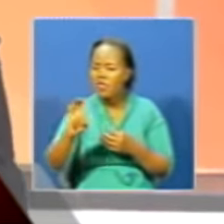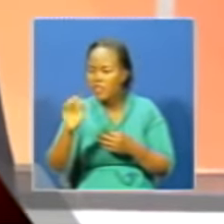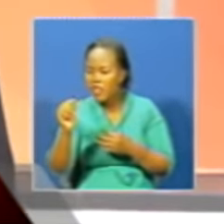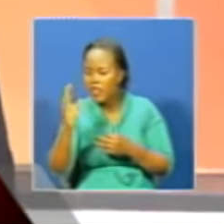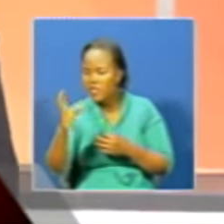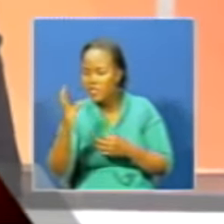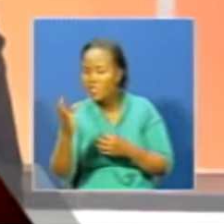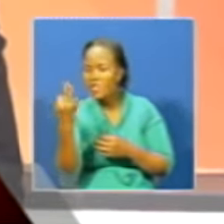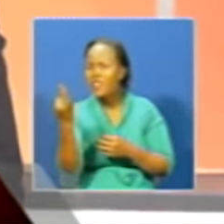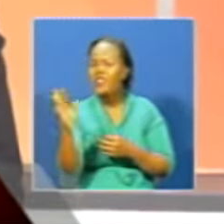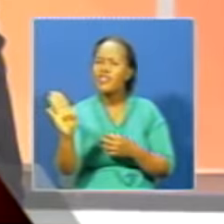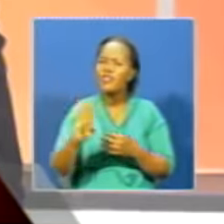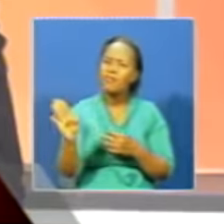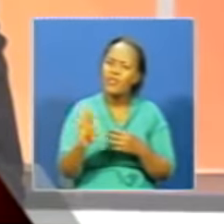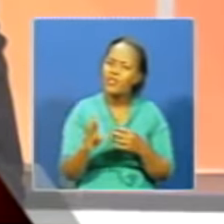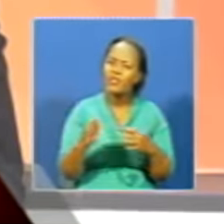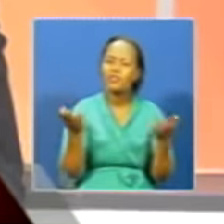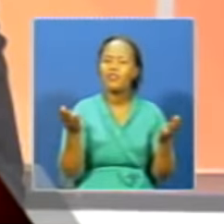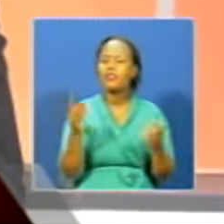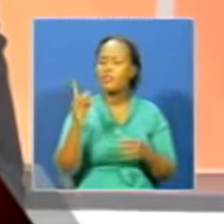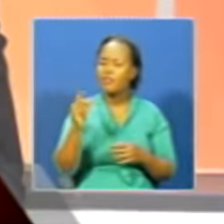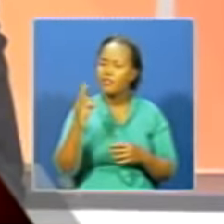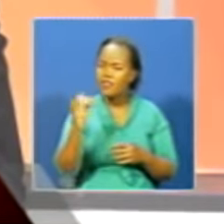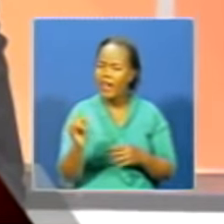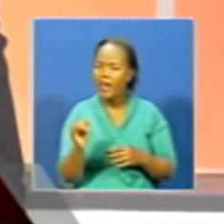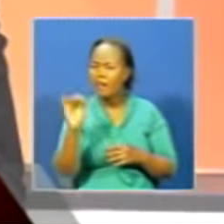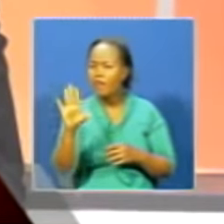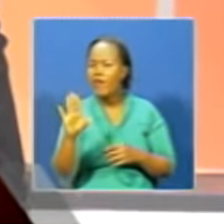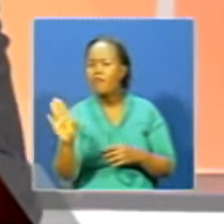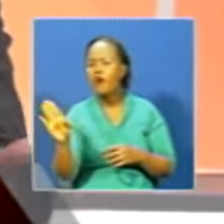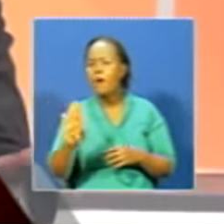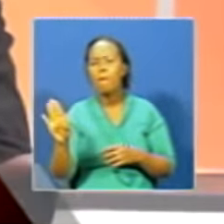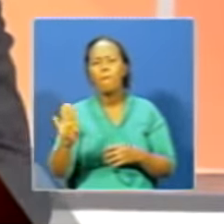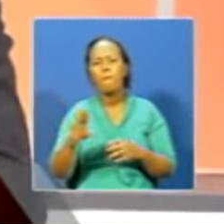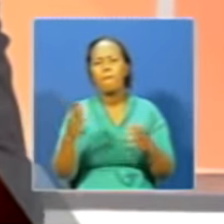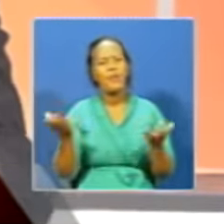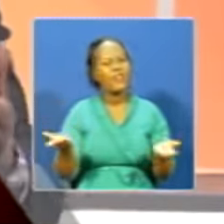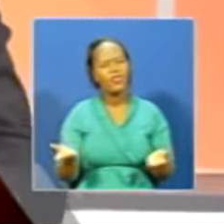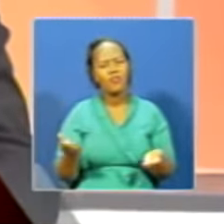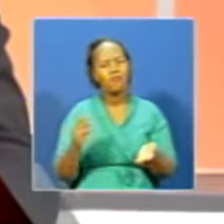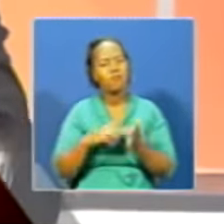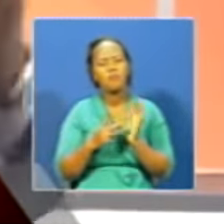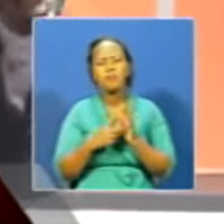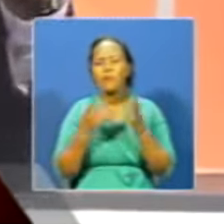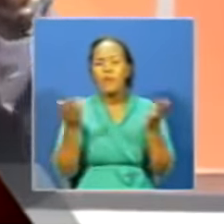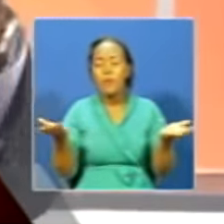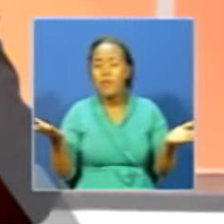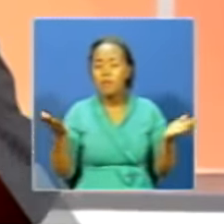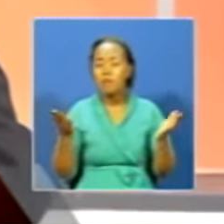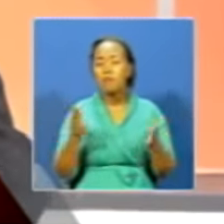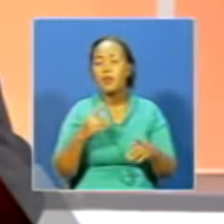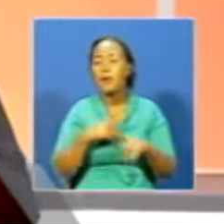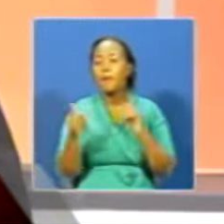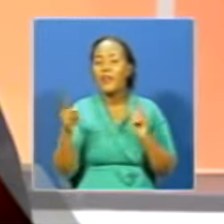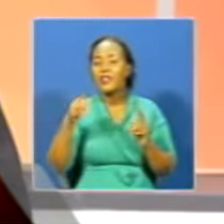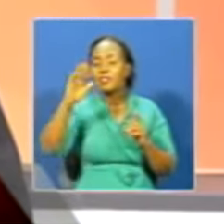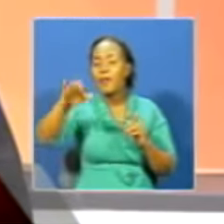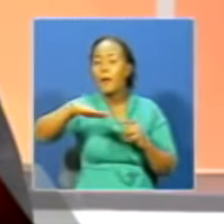DCI roughly 5 billion. All right? And then you give Parliament 40